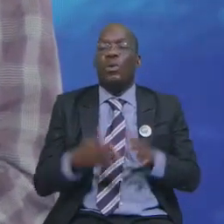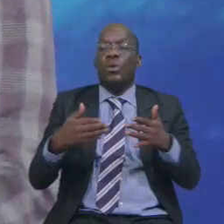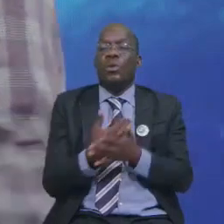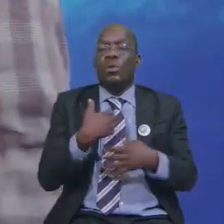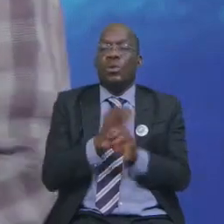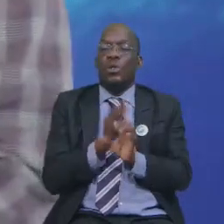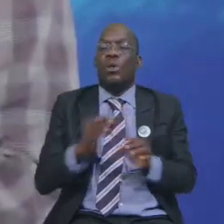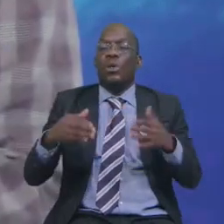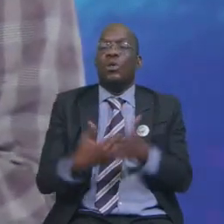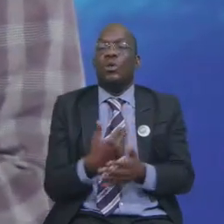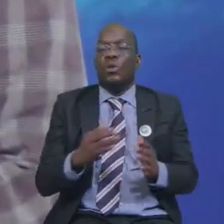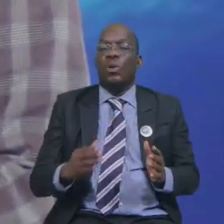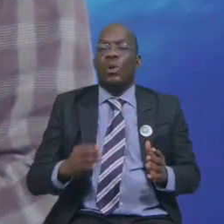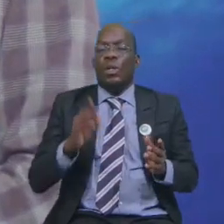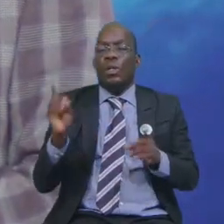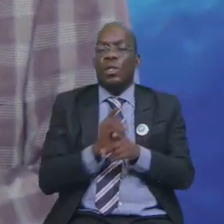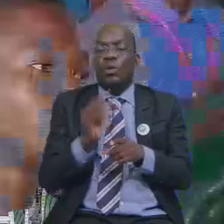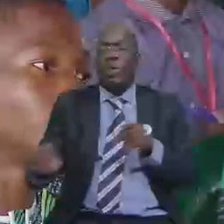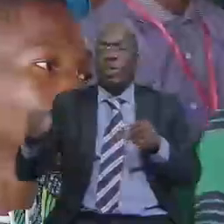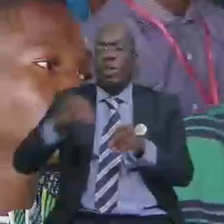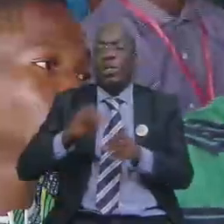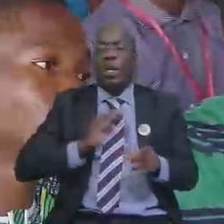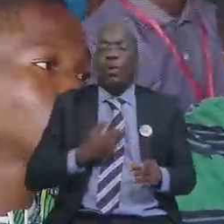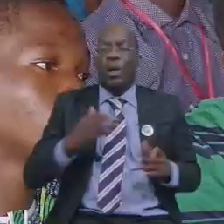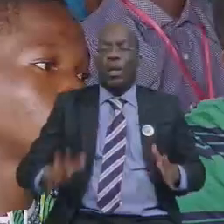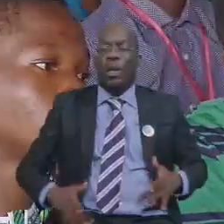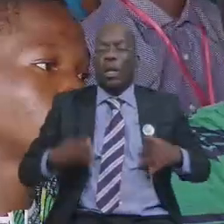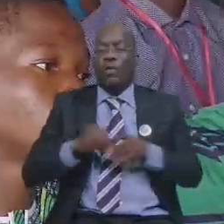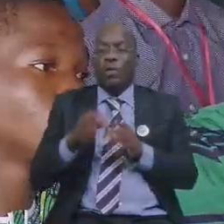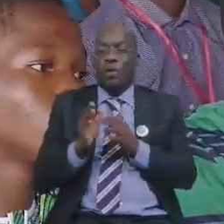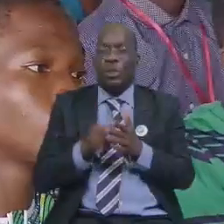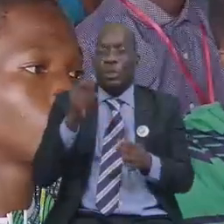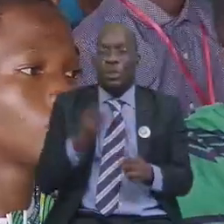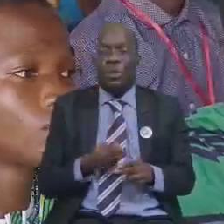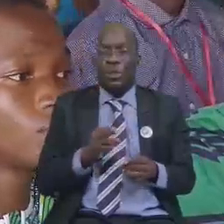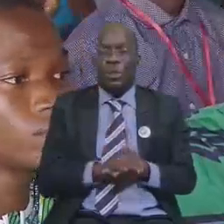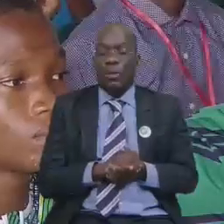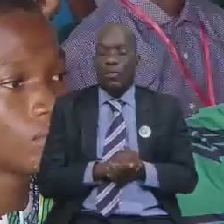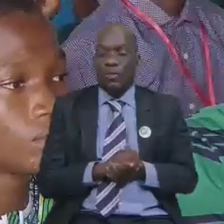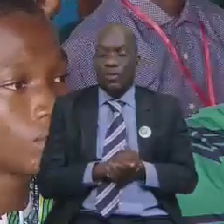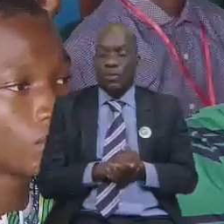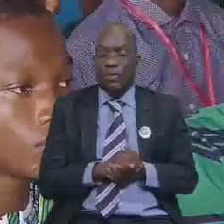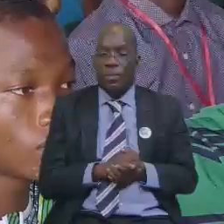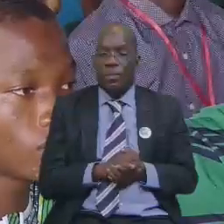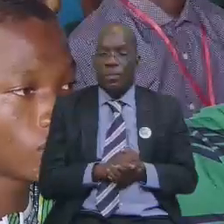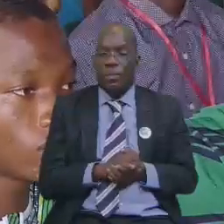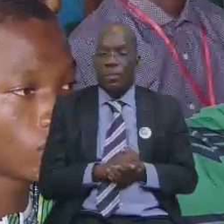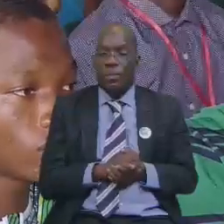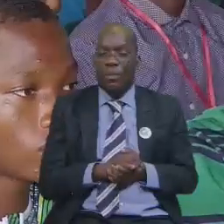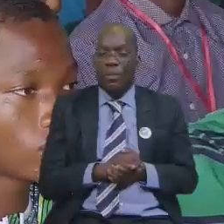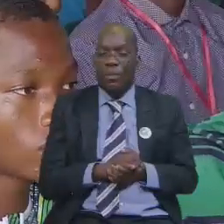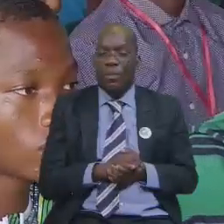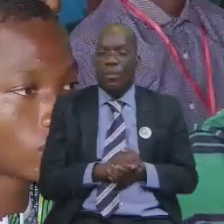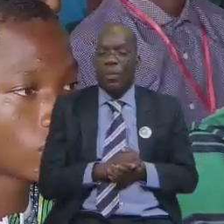our lives in Jesus' name. Can you discipline even the telephone there and say,